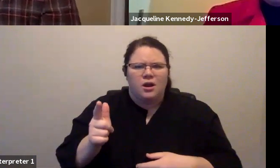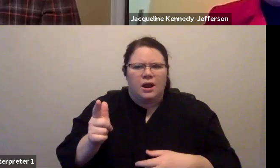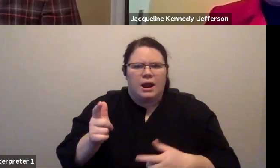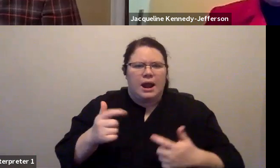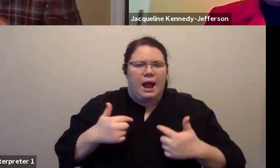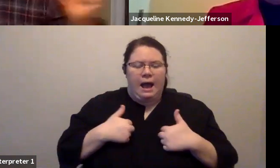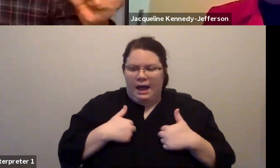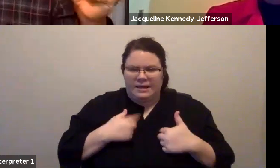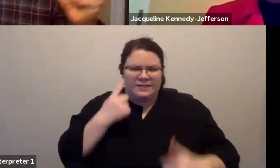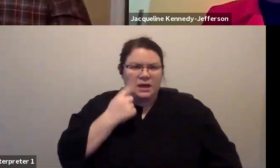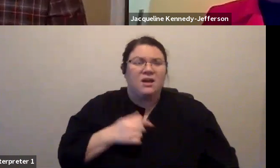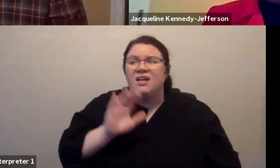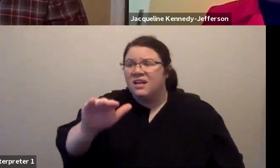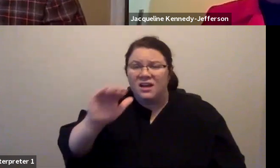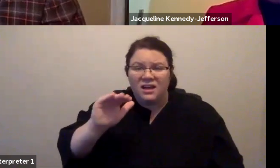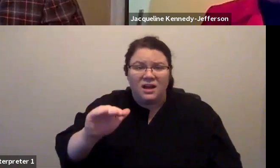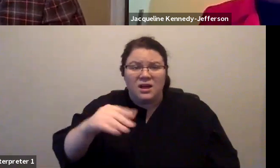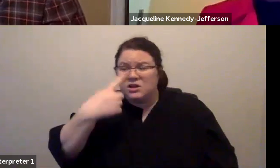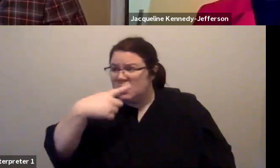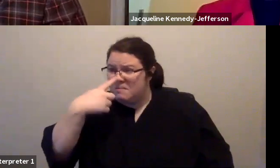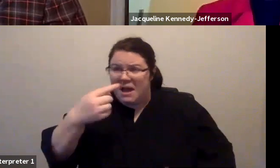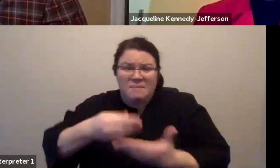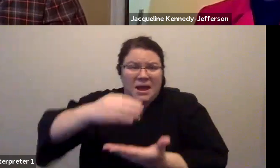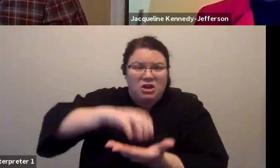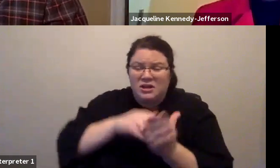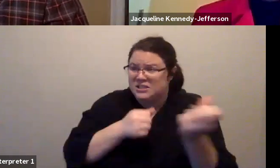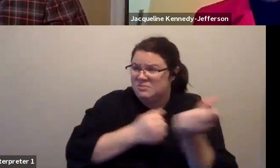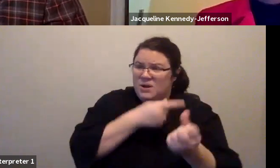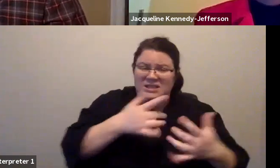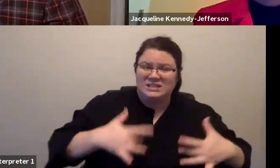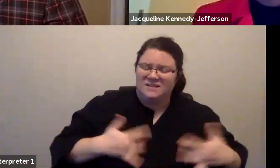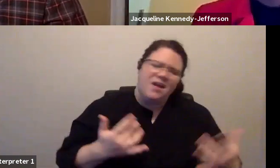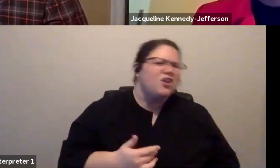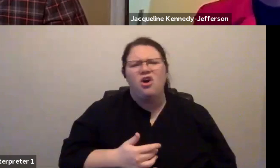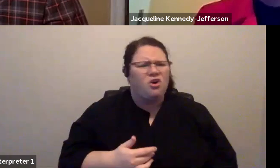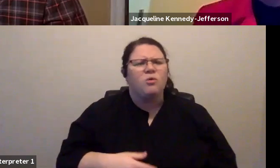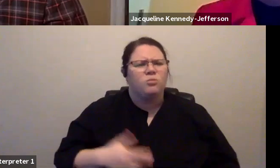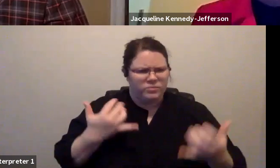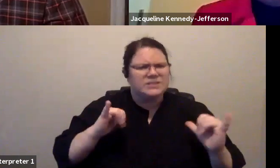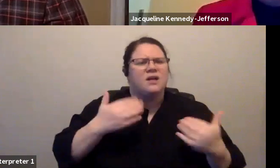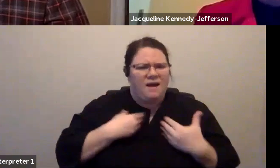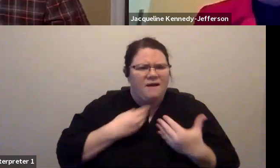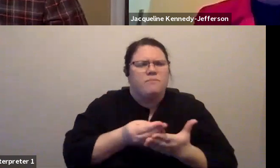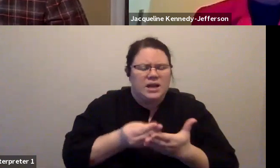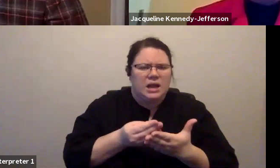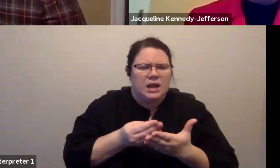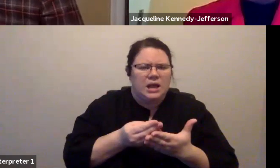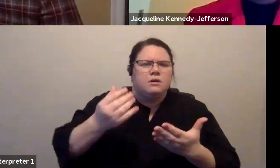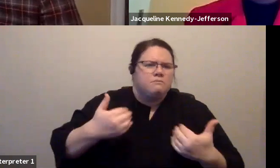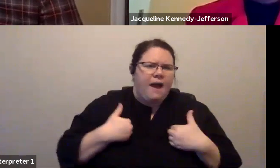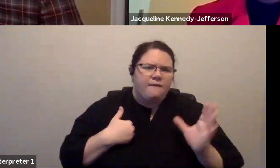corner, asking folks to buy some cookies, right? To help do this work. And so